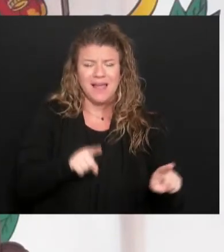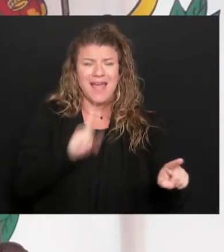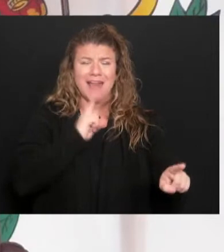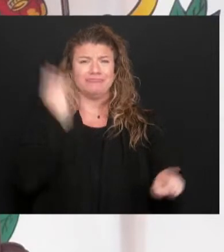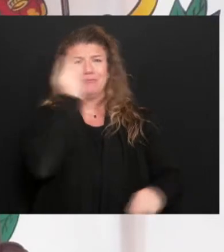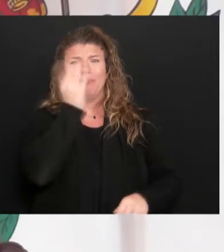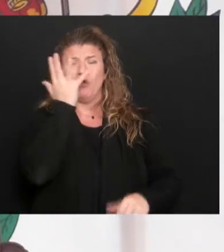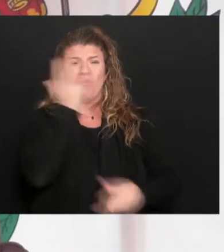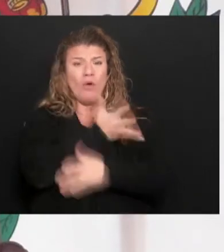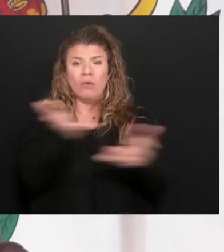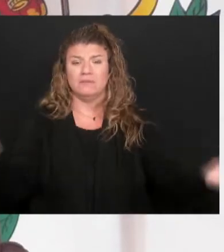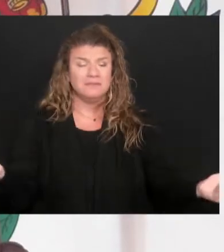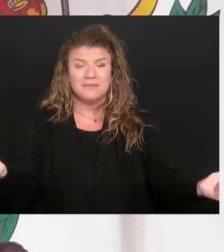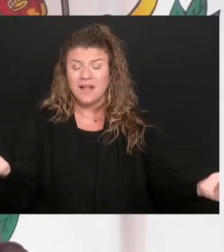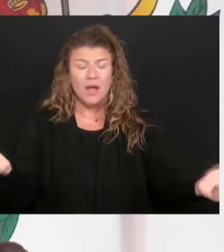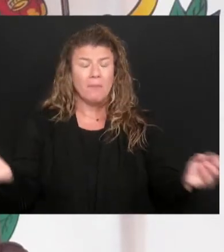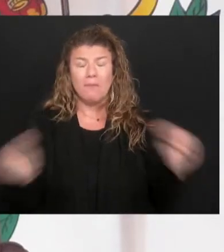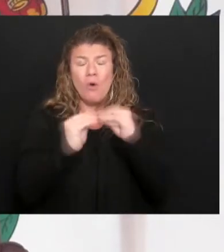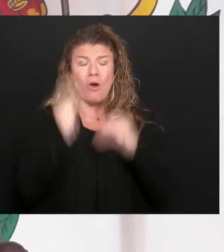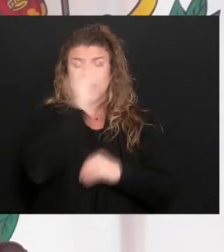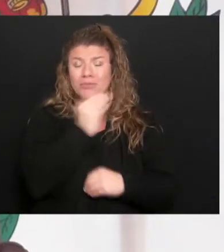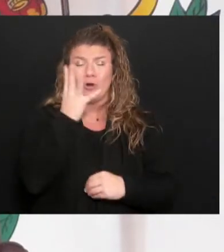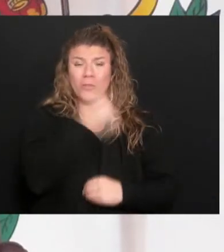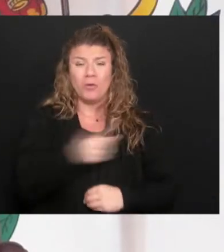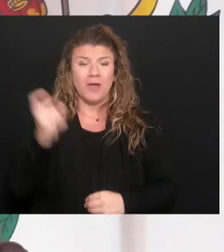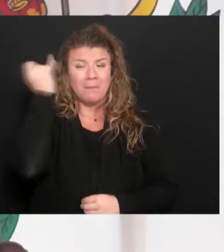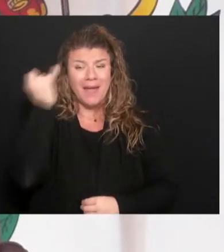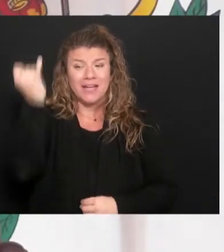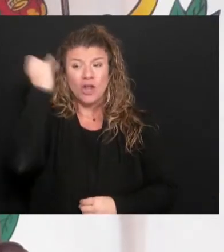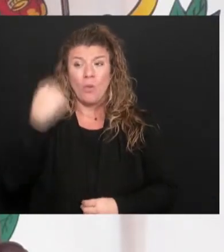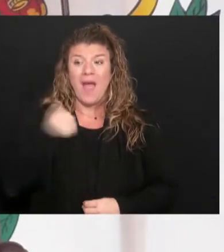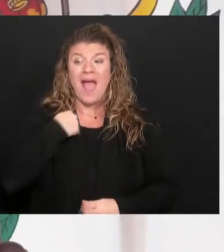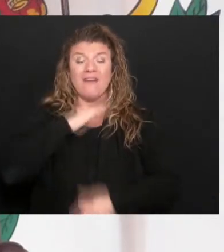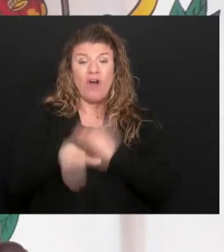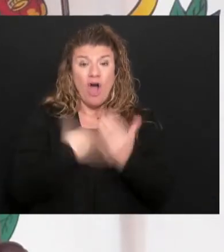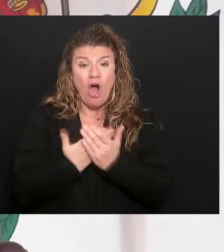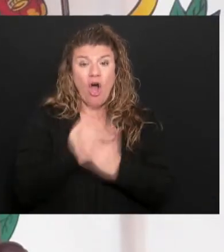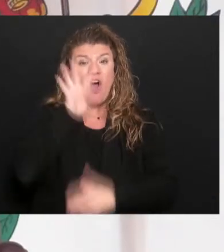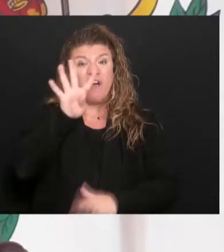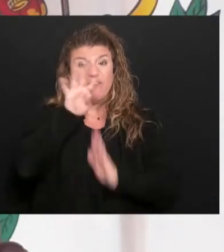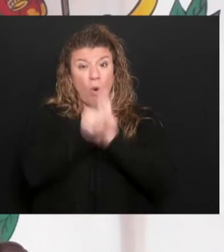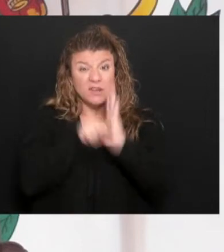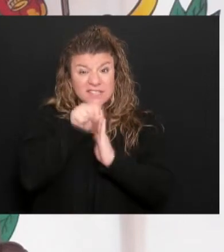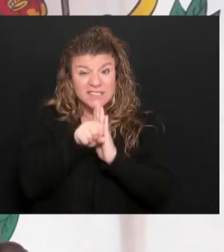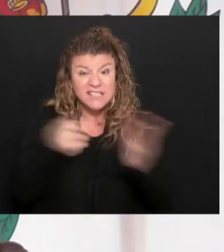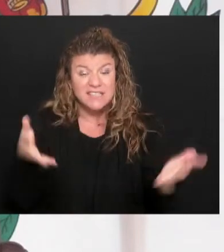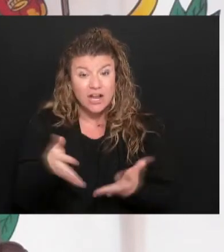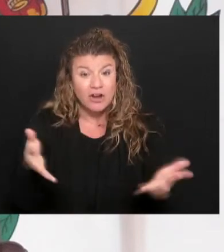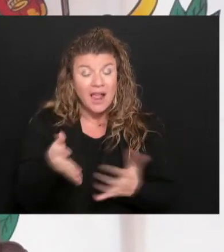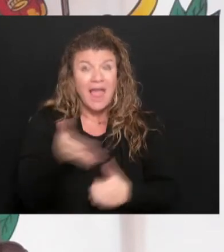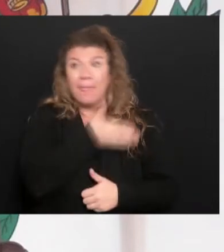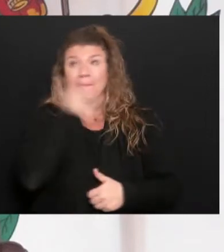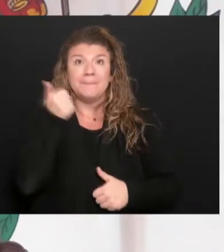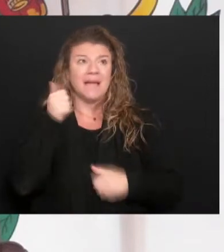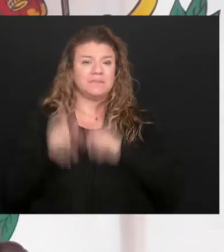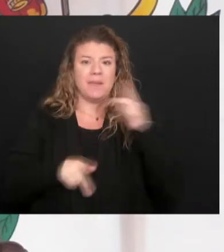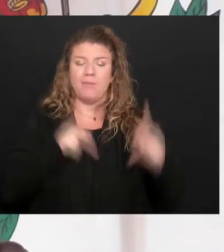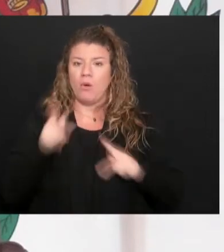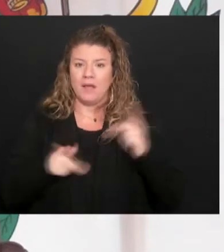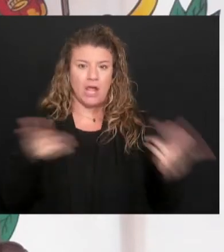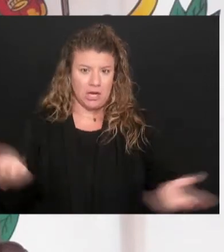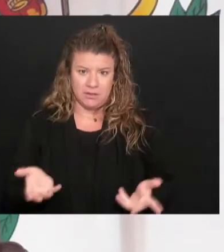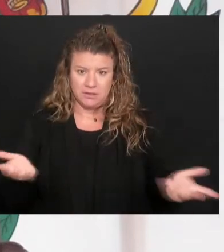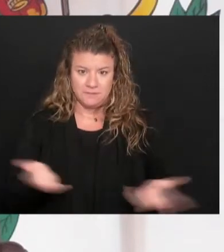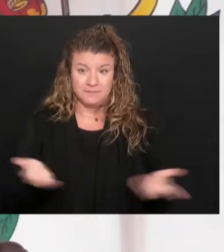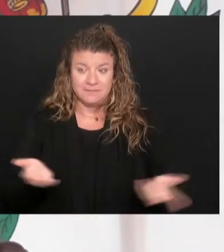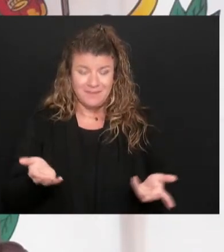beyond belief, beyond belief. The 4 greatest seasons, the best people under the sun, absolutely people that